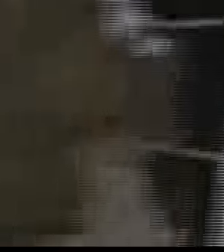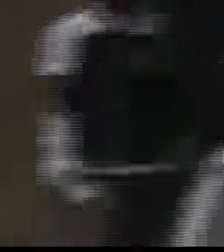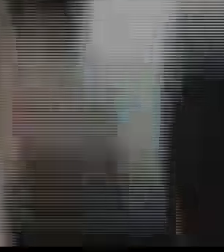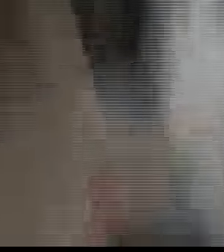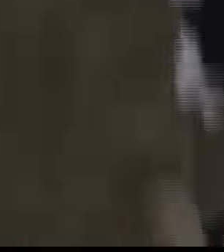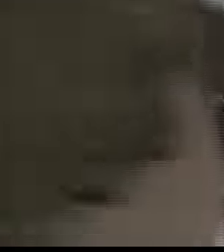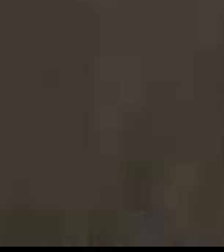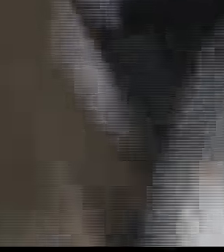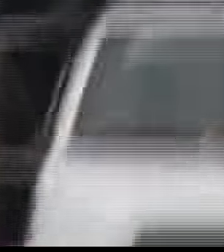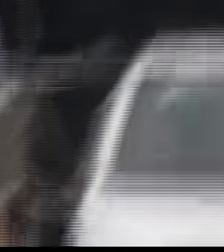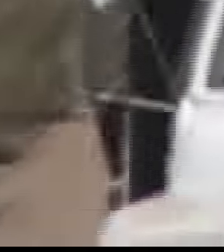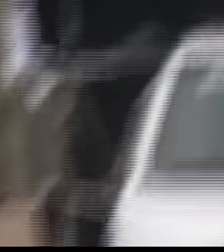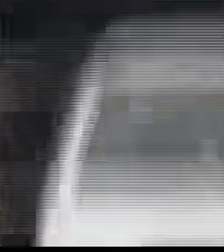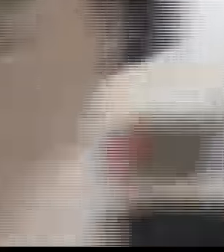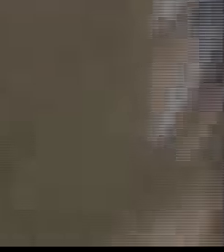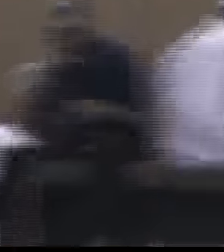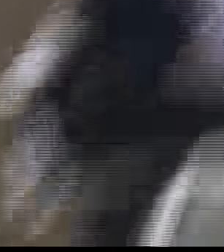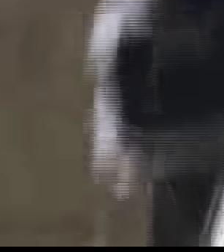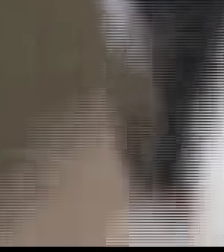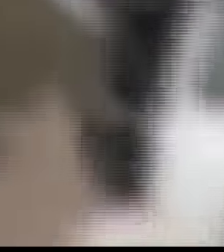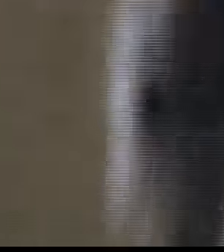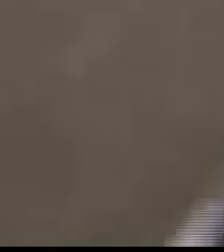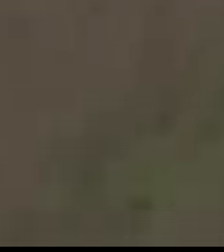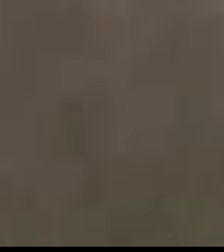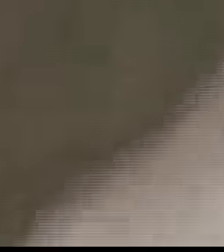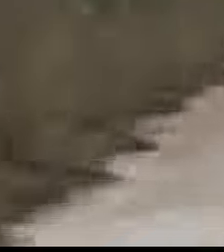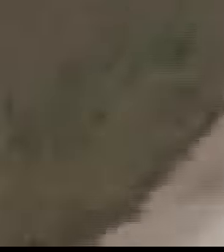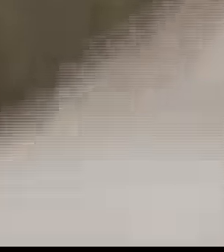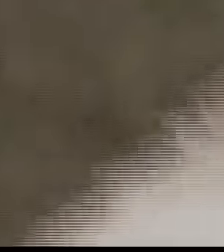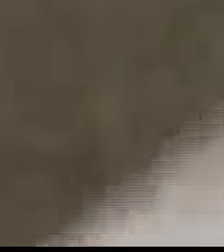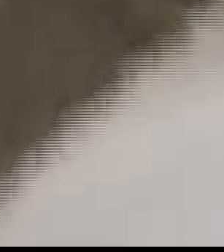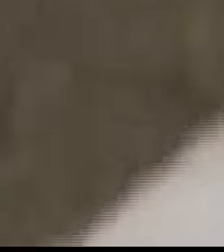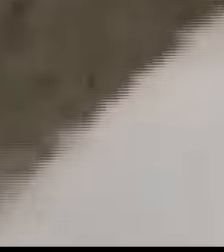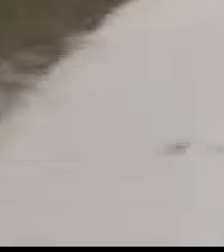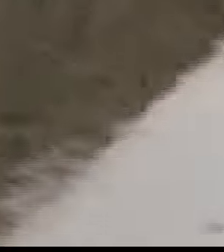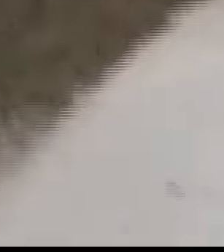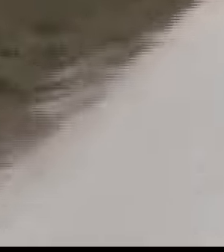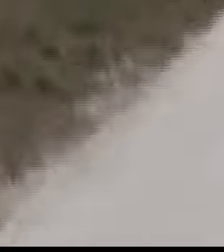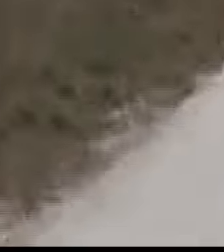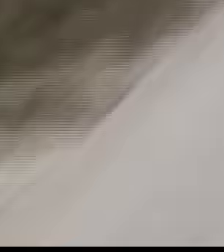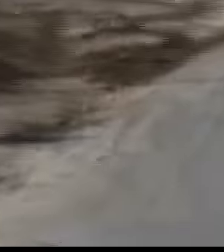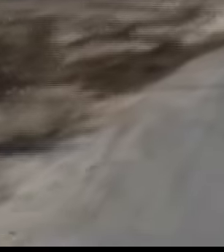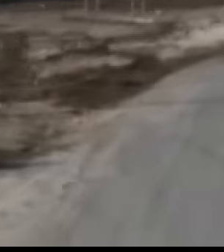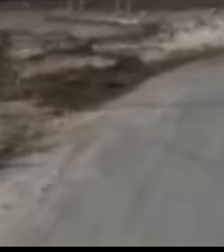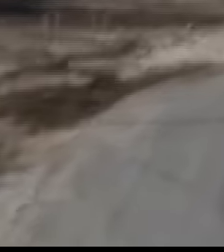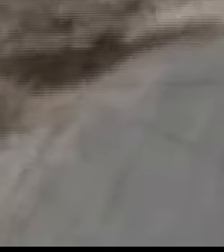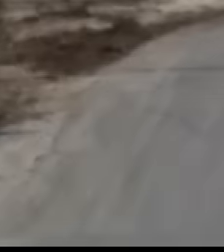remains. The Bahamas, like this flag, beaten but not destroyed.